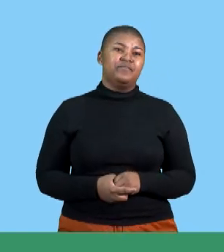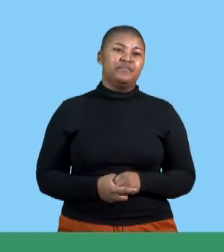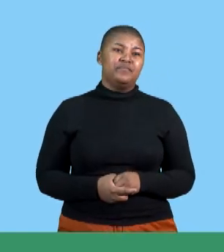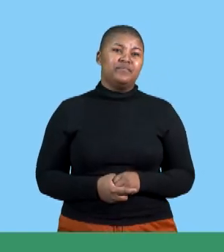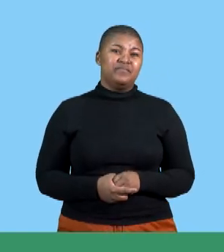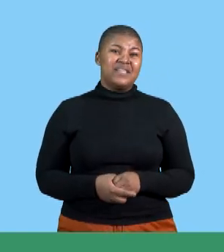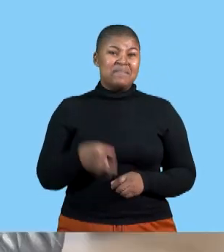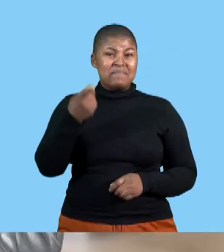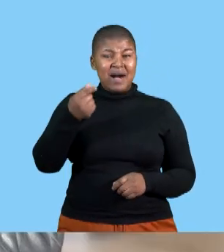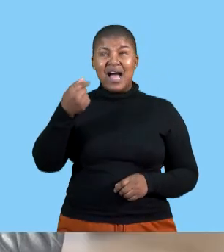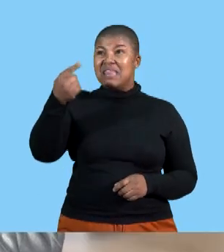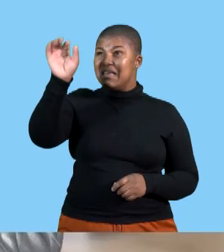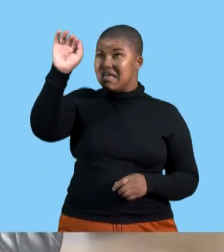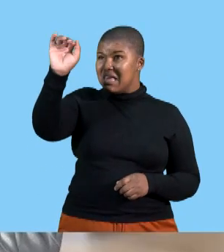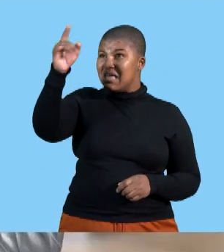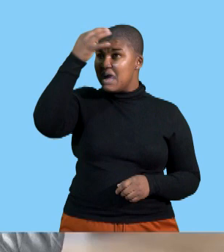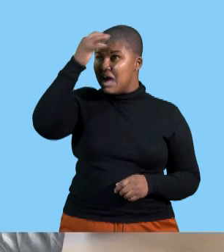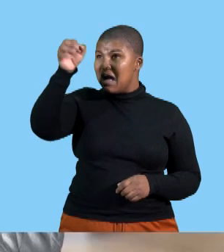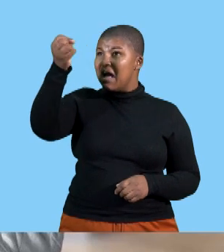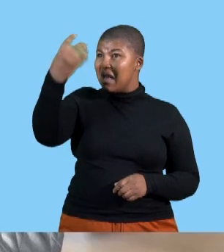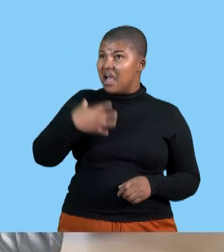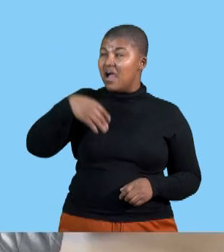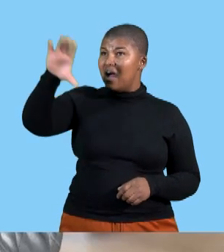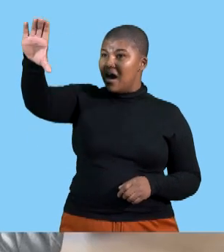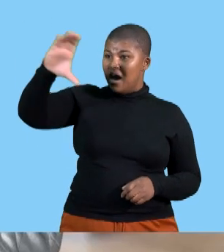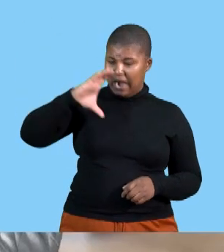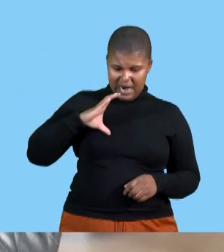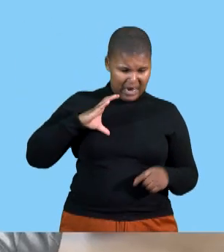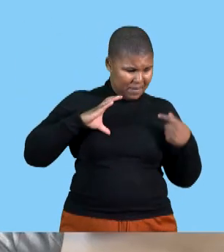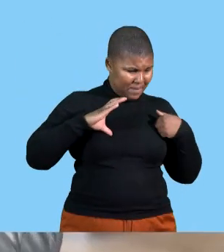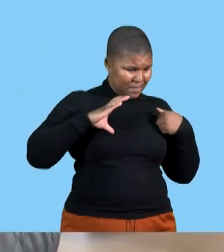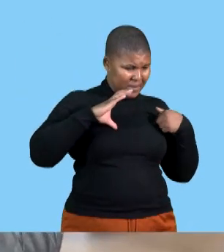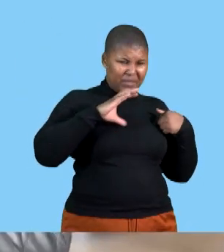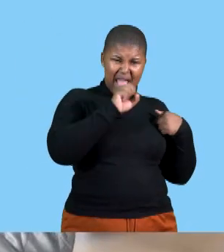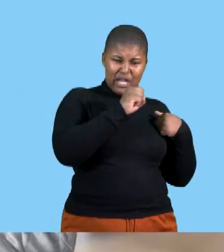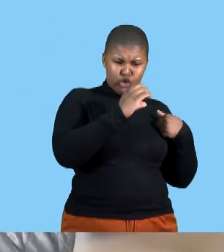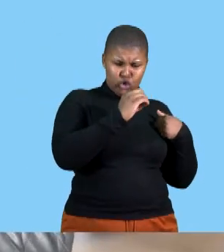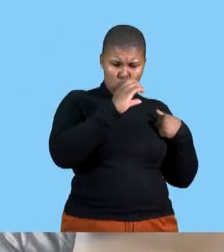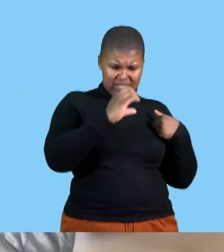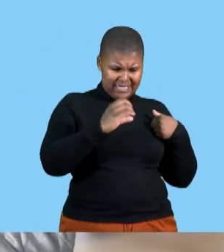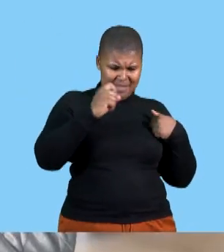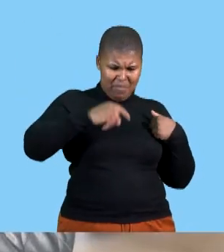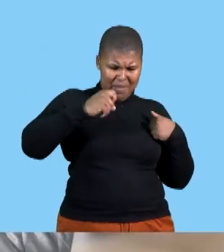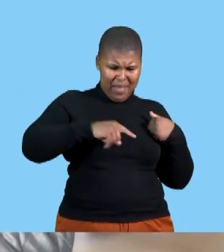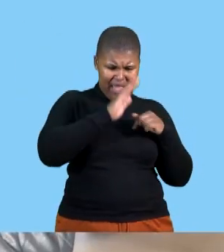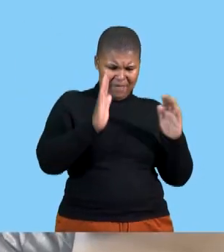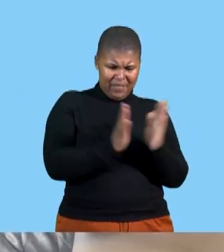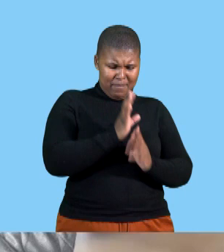always enough, the money that the government is giving to these state-owned companies. So that's why you would find that